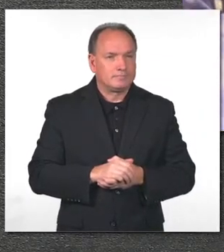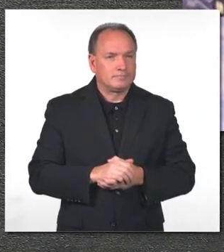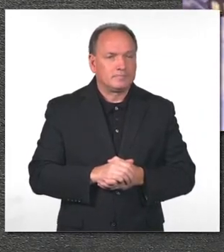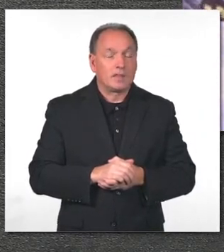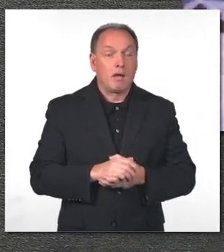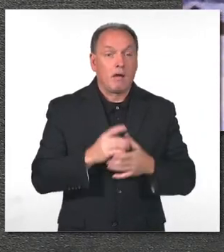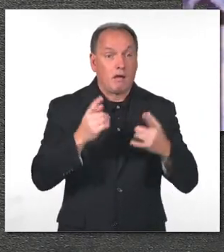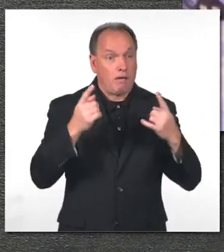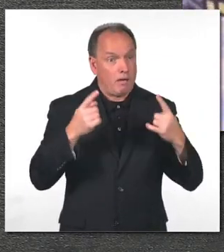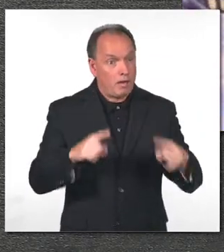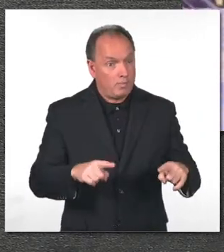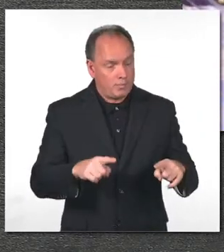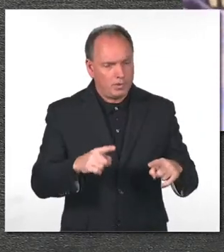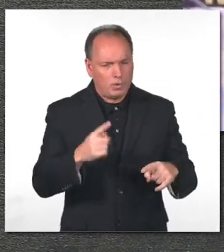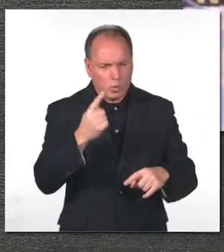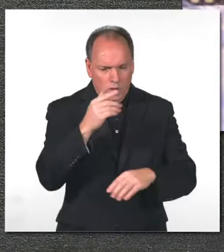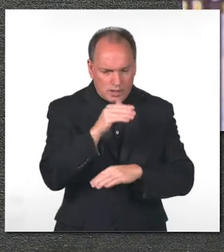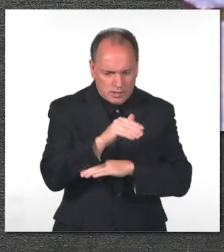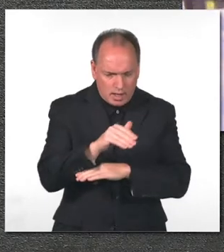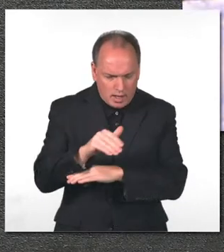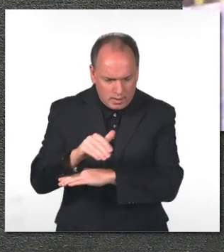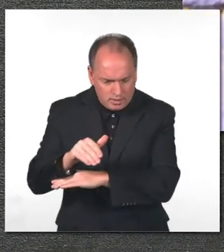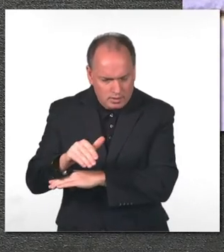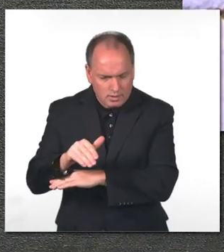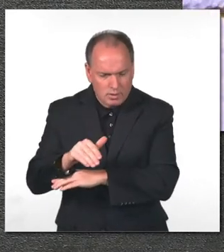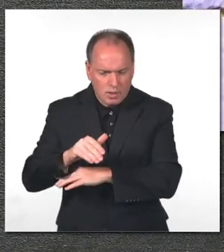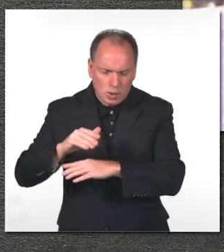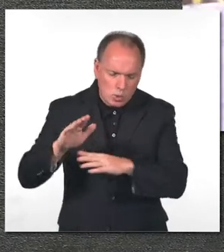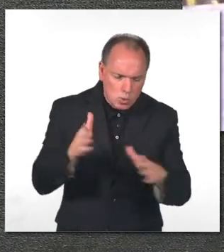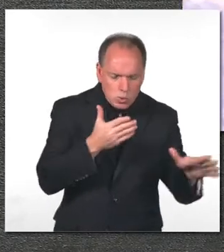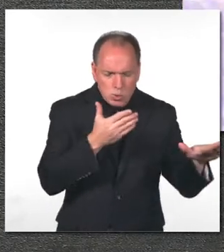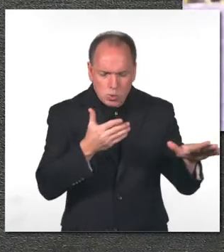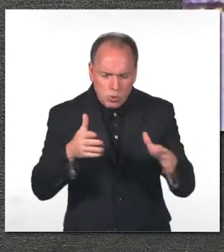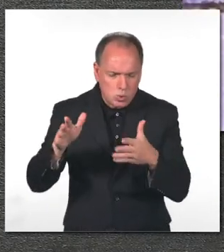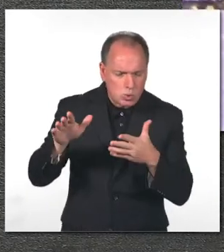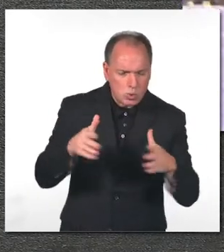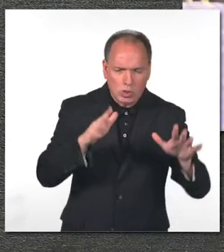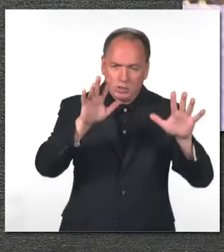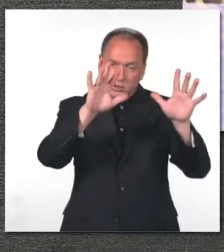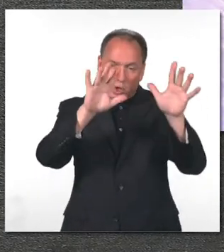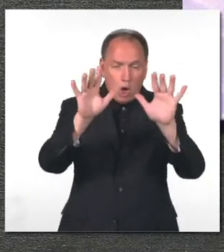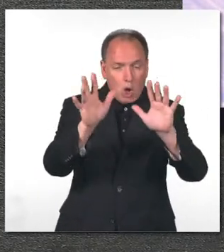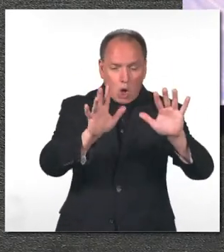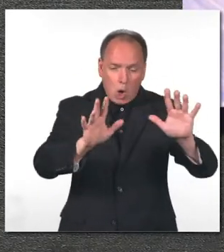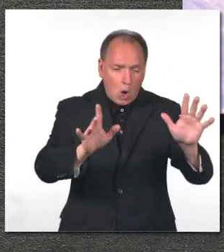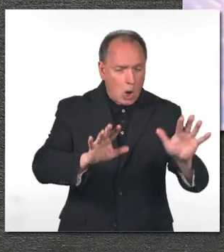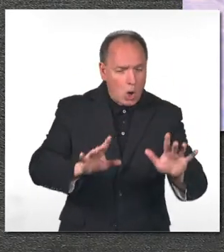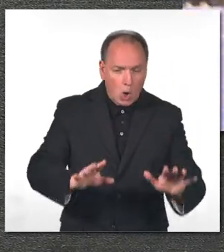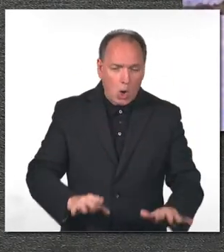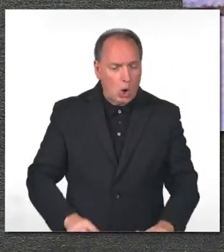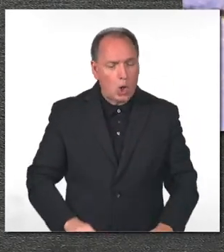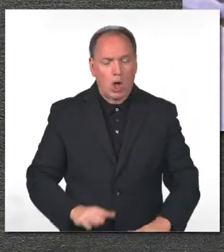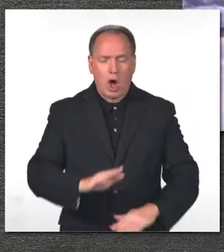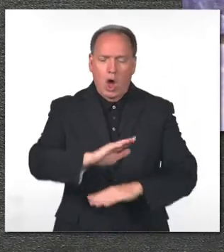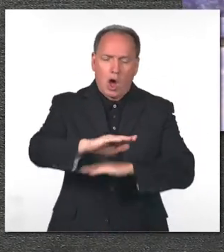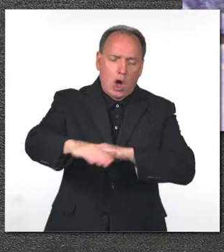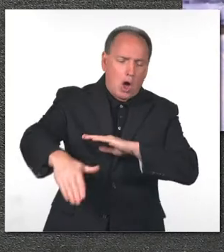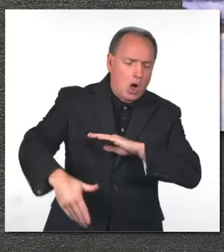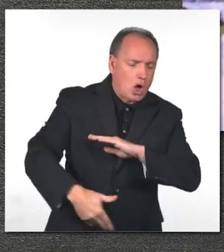One night the wind howled and the snow fell all night long.